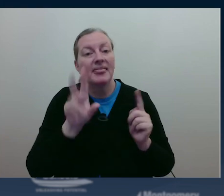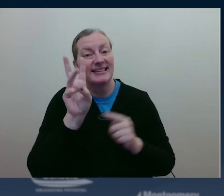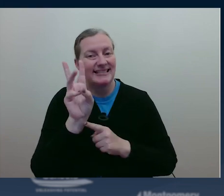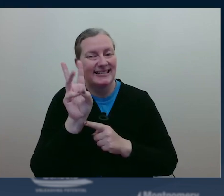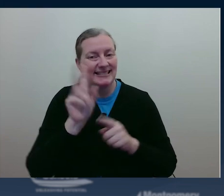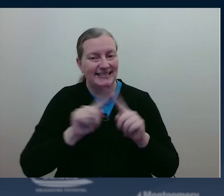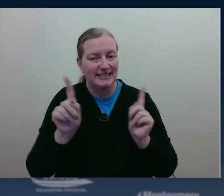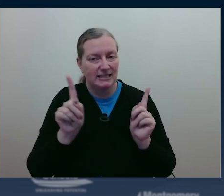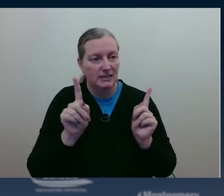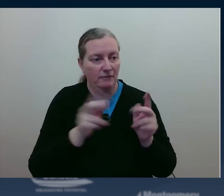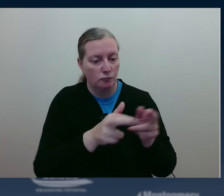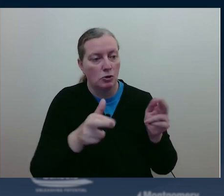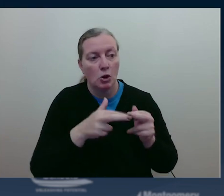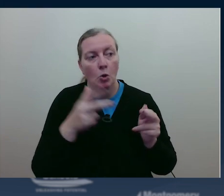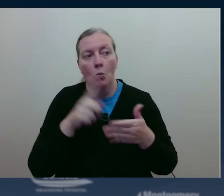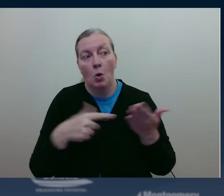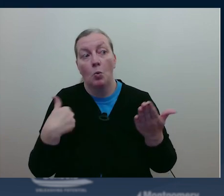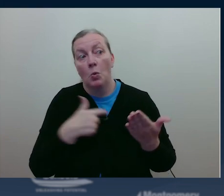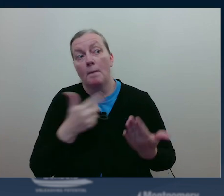Education. Let's continue.